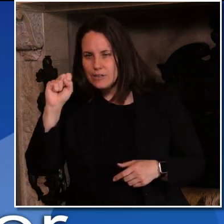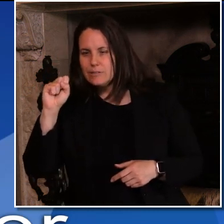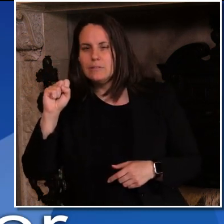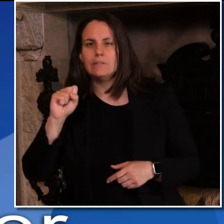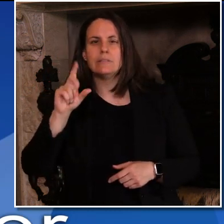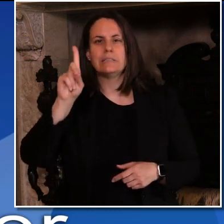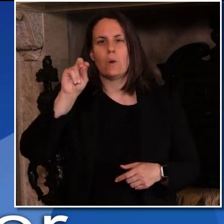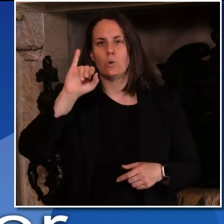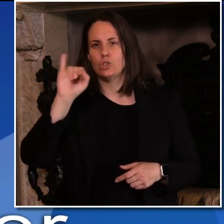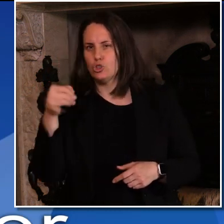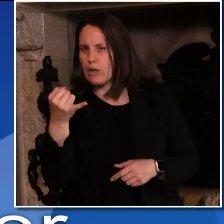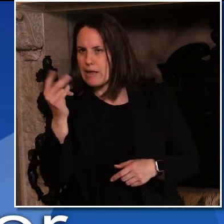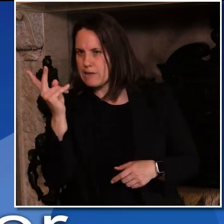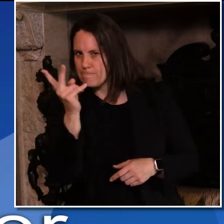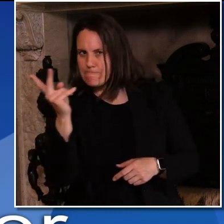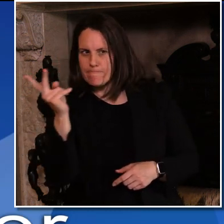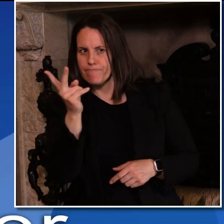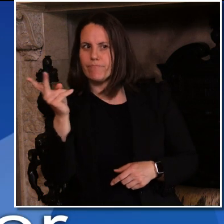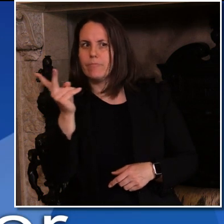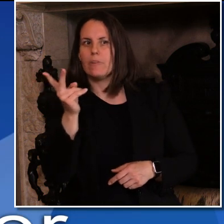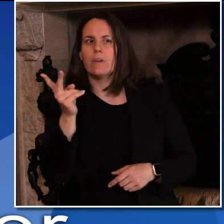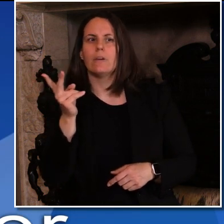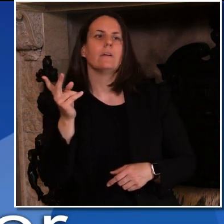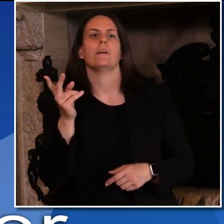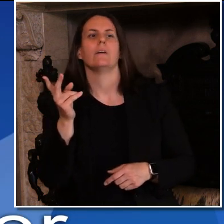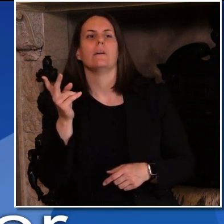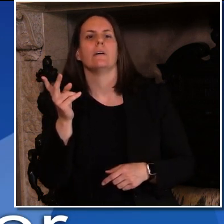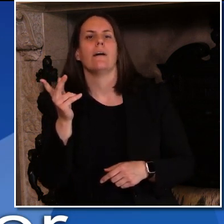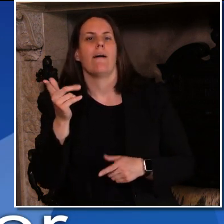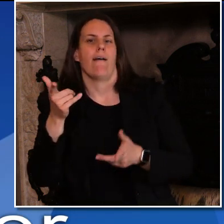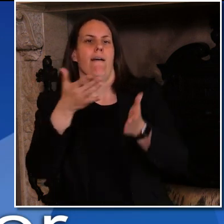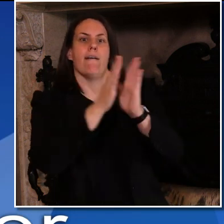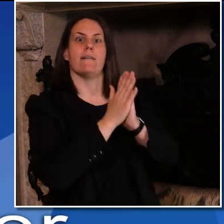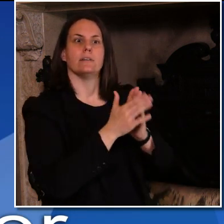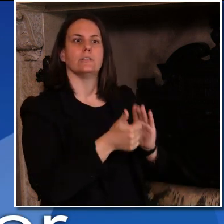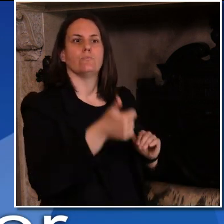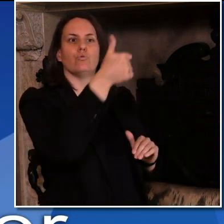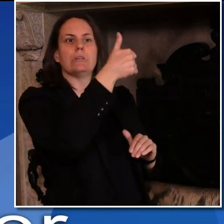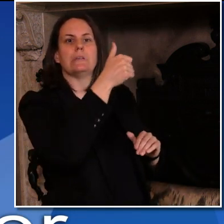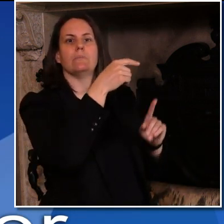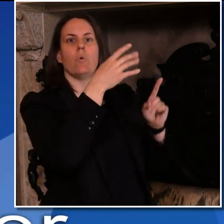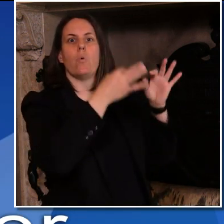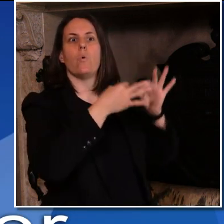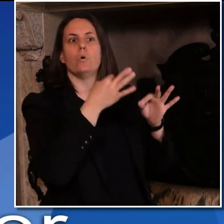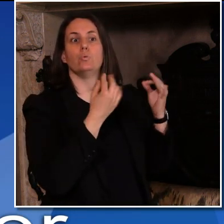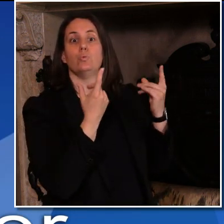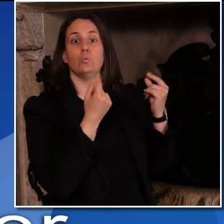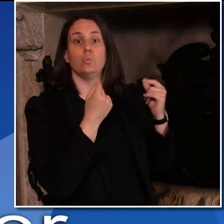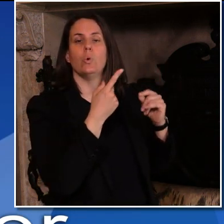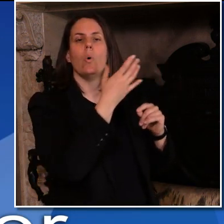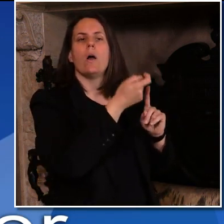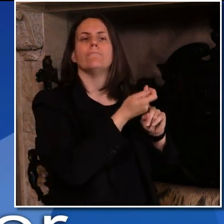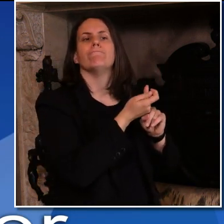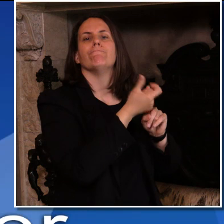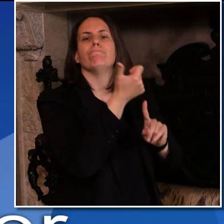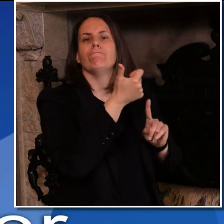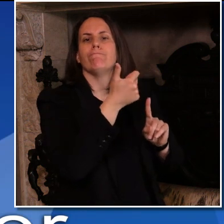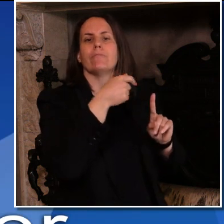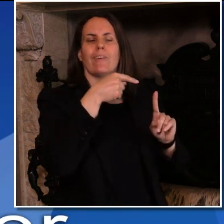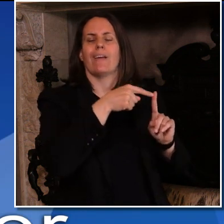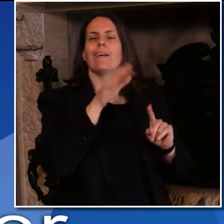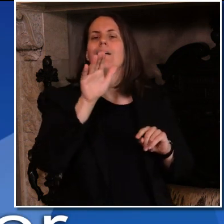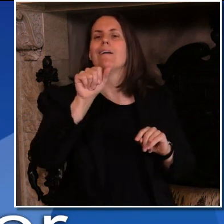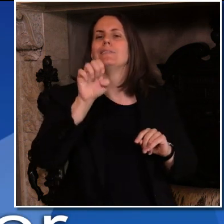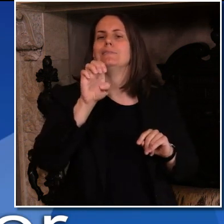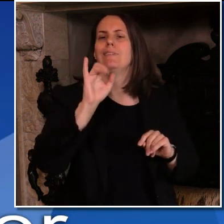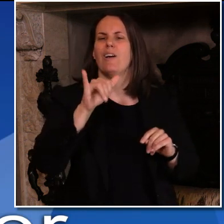Supreme Court to throw out that case, the Republican lawsuit against the extension over Safer at Home. What